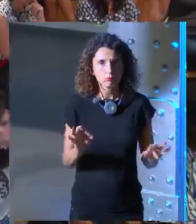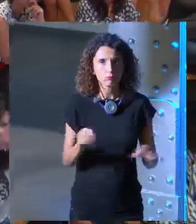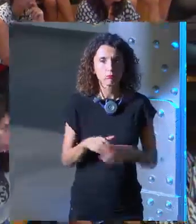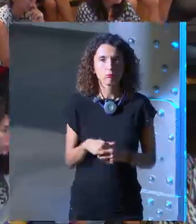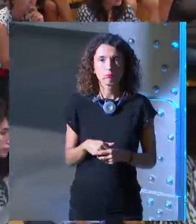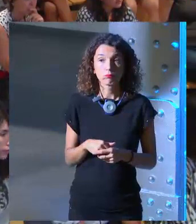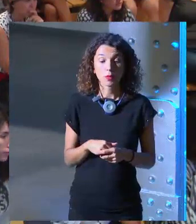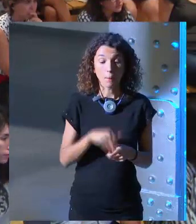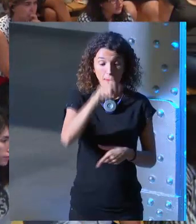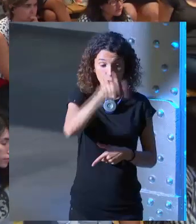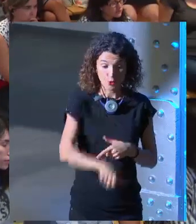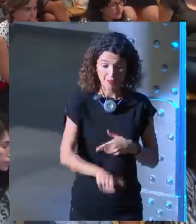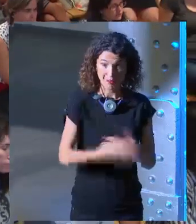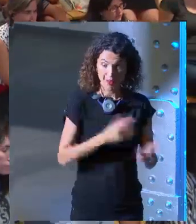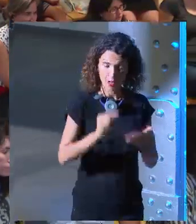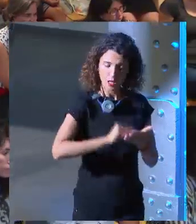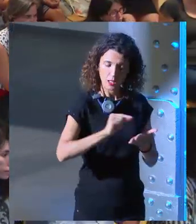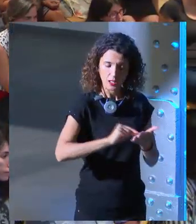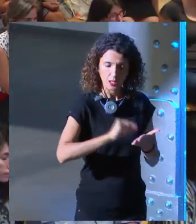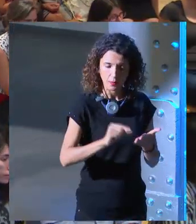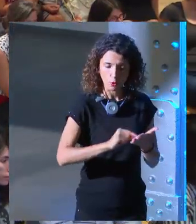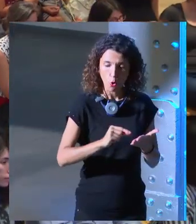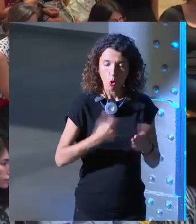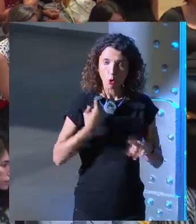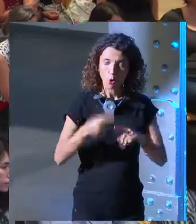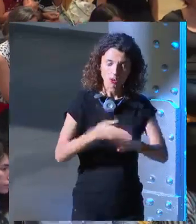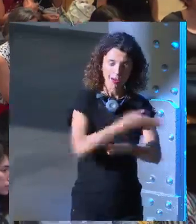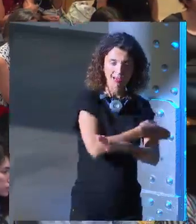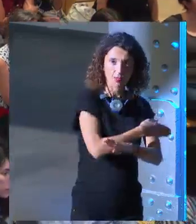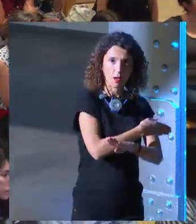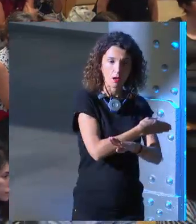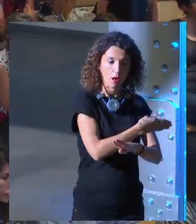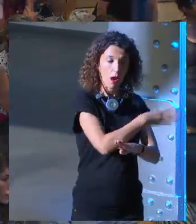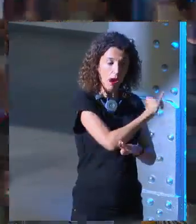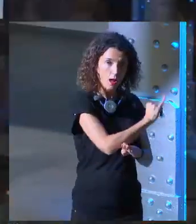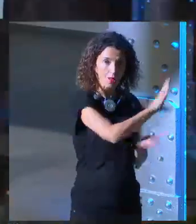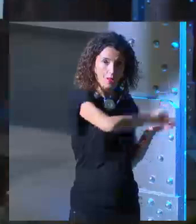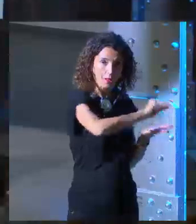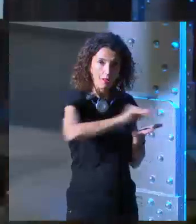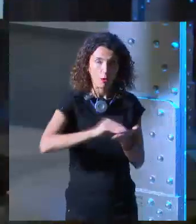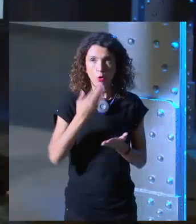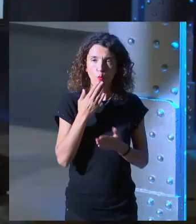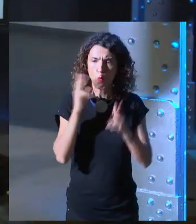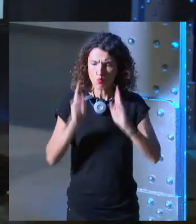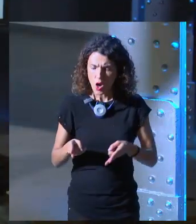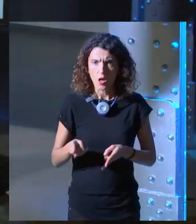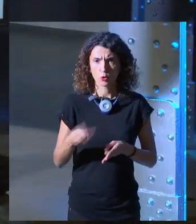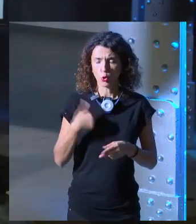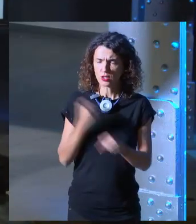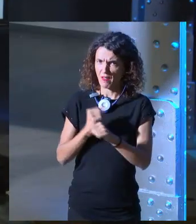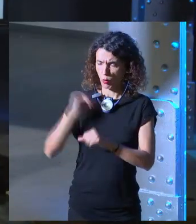that already exists and is alive. It's not a dead thing. It's not a dead body. You know, I've worked with dead bodies. I used to